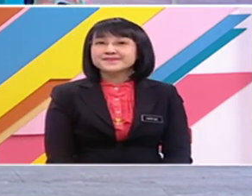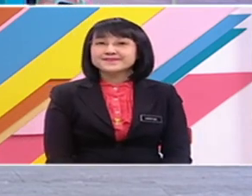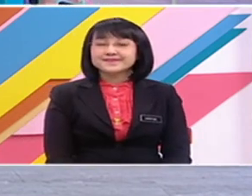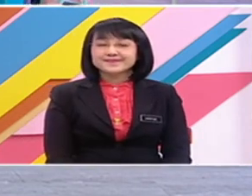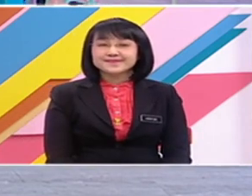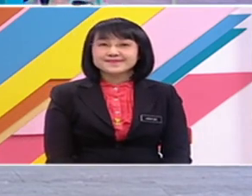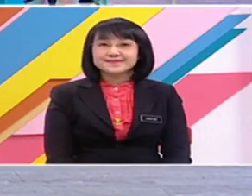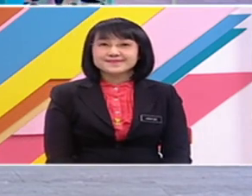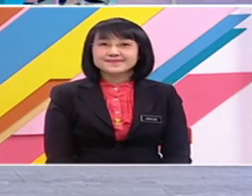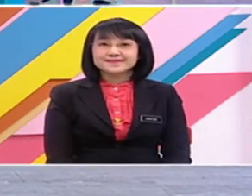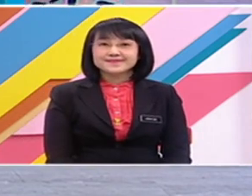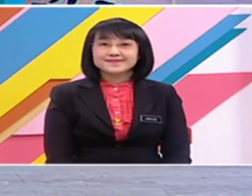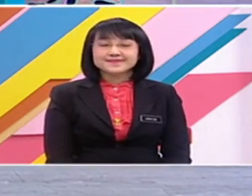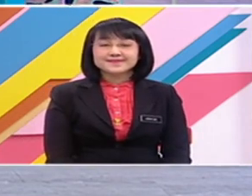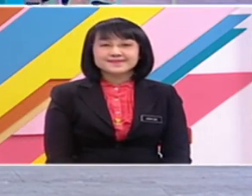back.